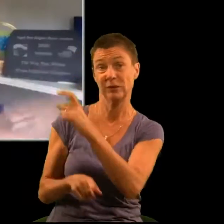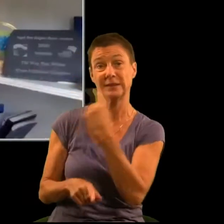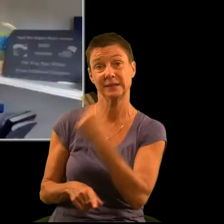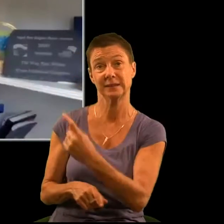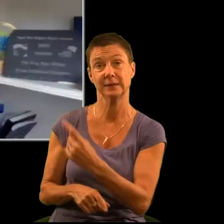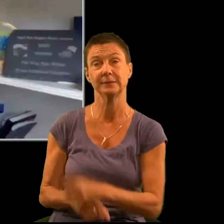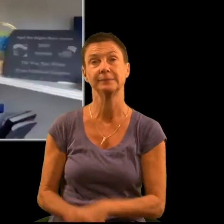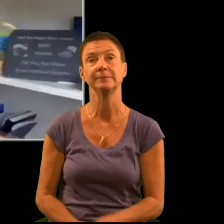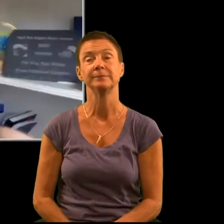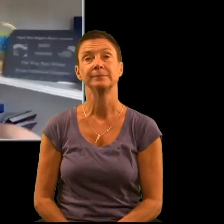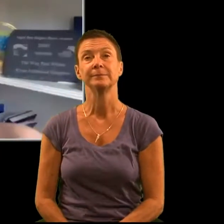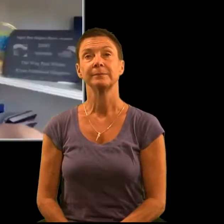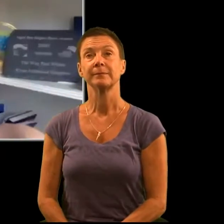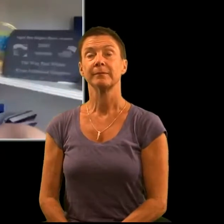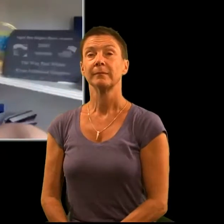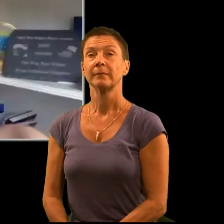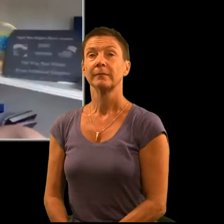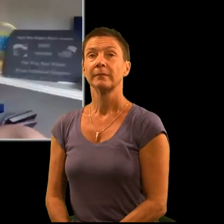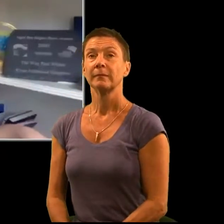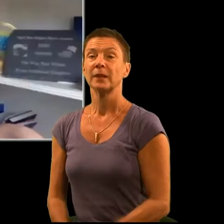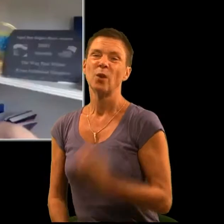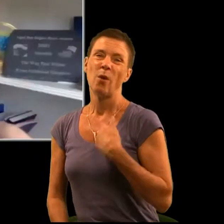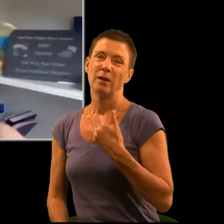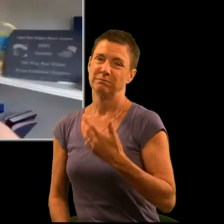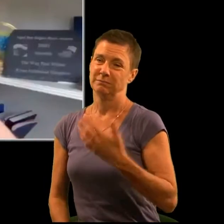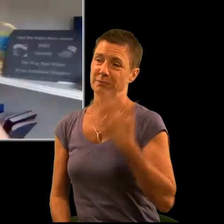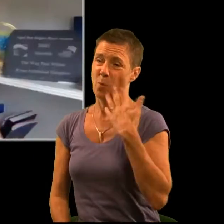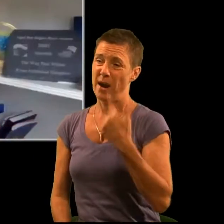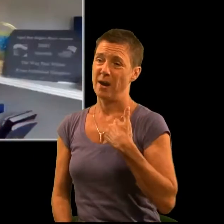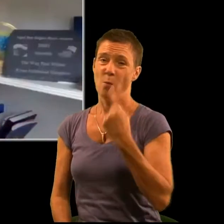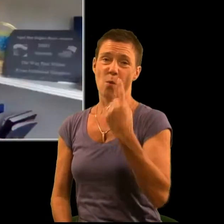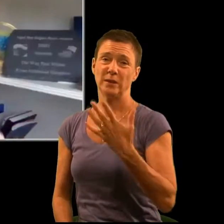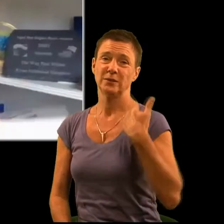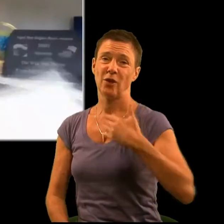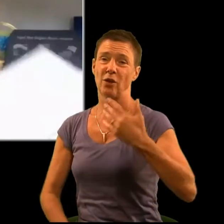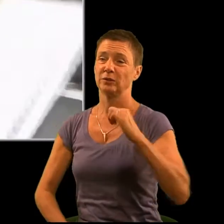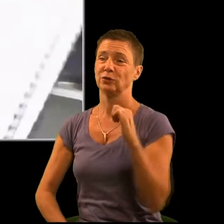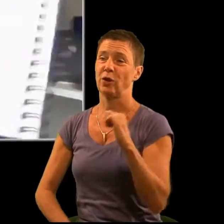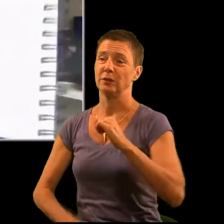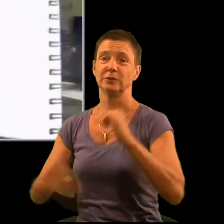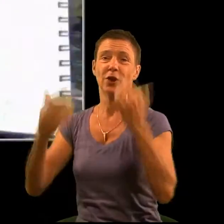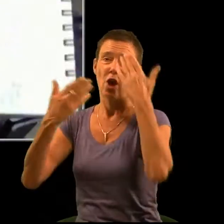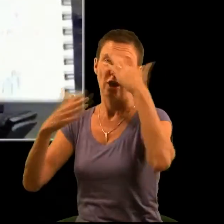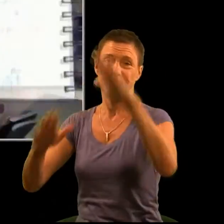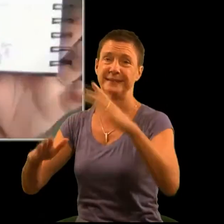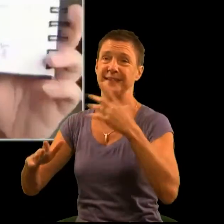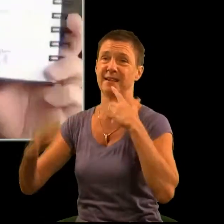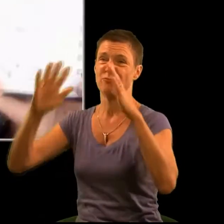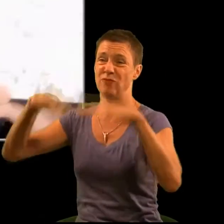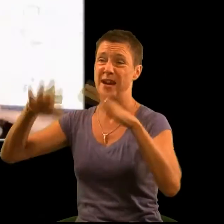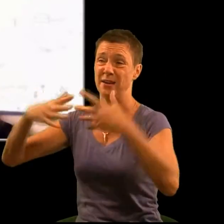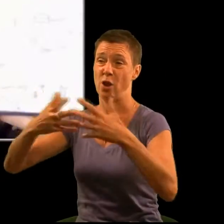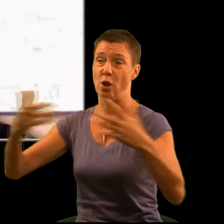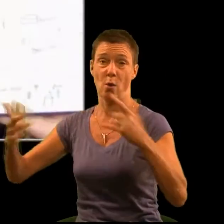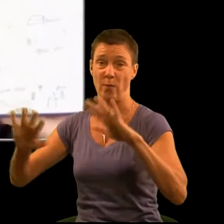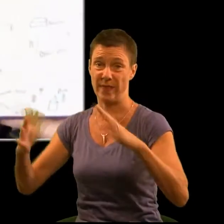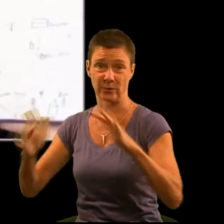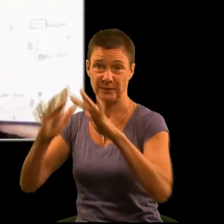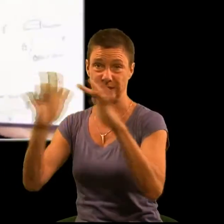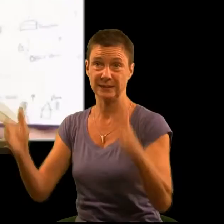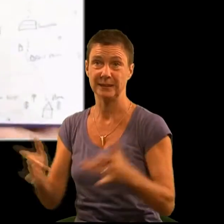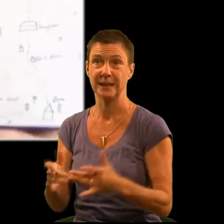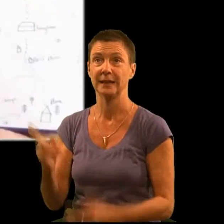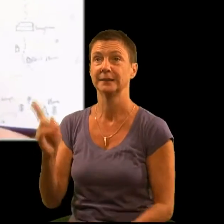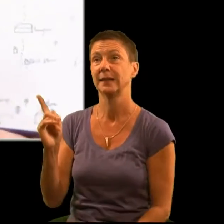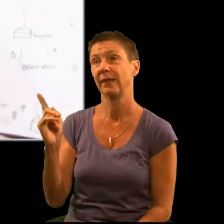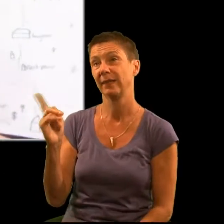actually created when I was in Scotland on a very rainy holiday with no internet, and this became the basis for The Way Past Winter, which is my